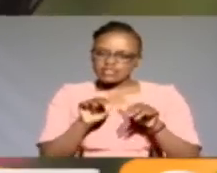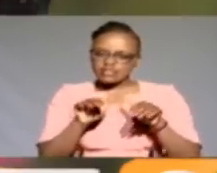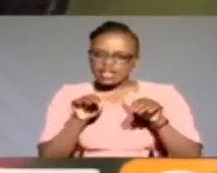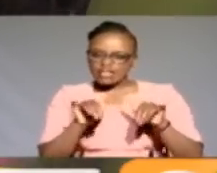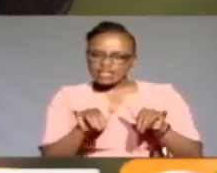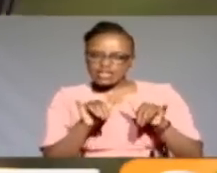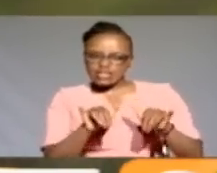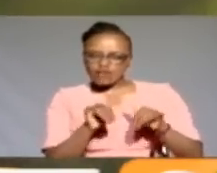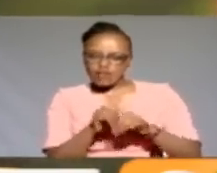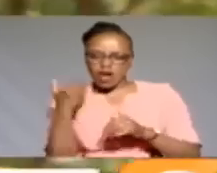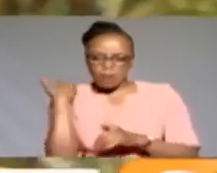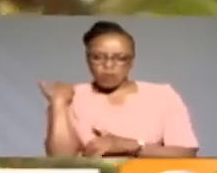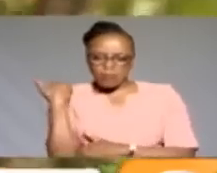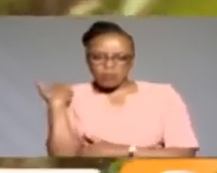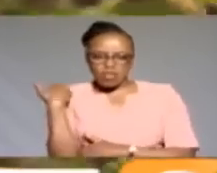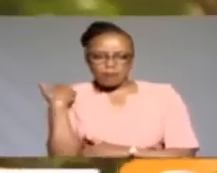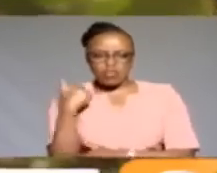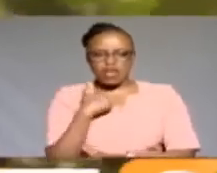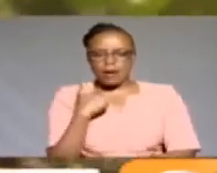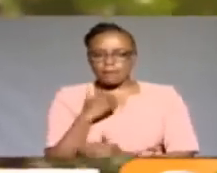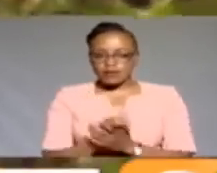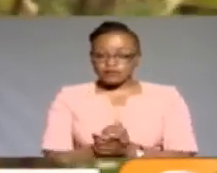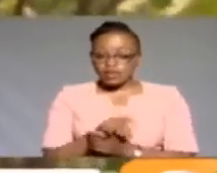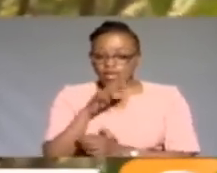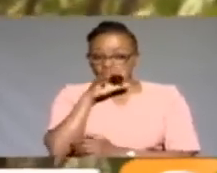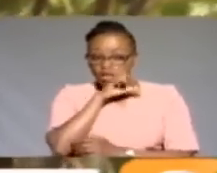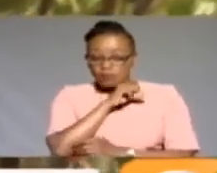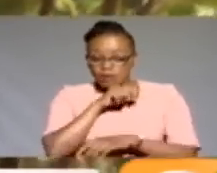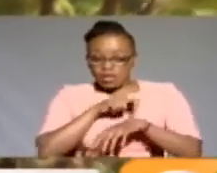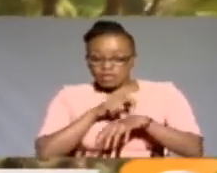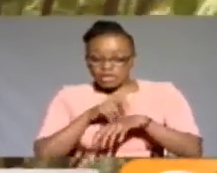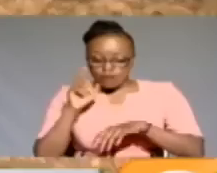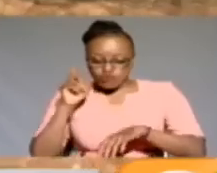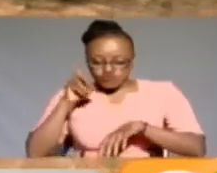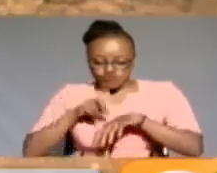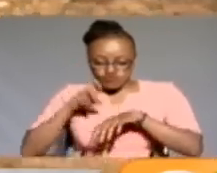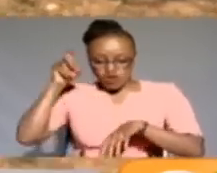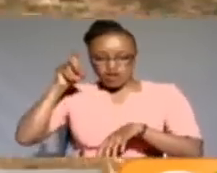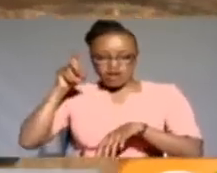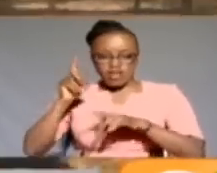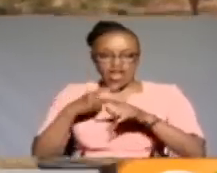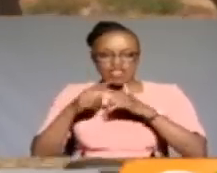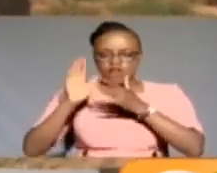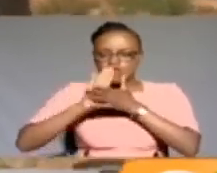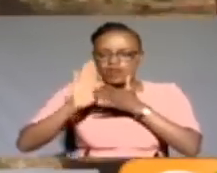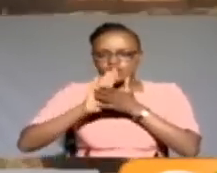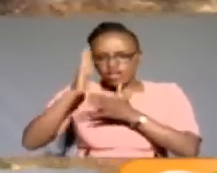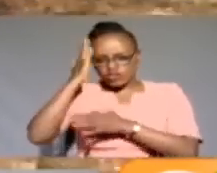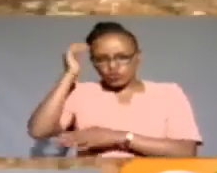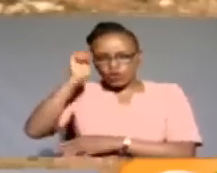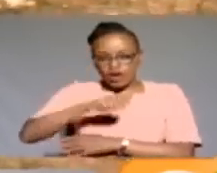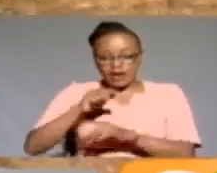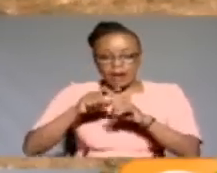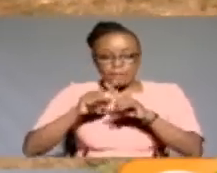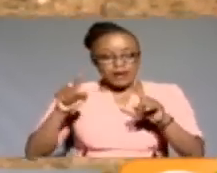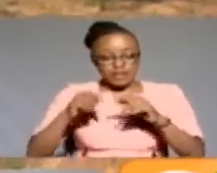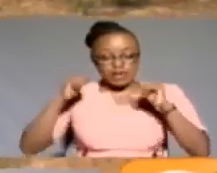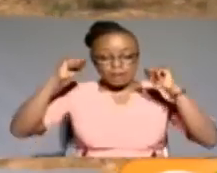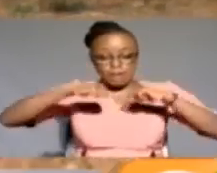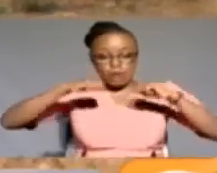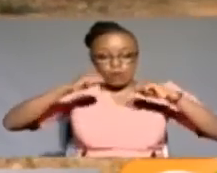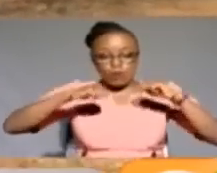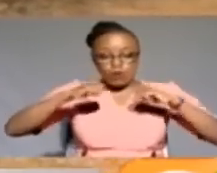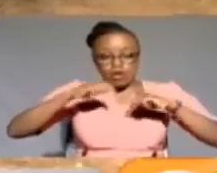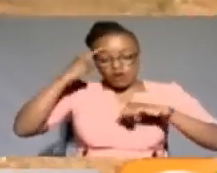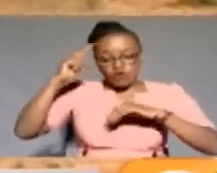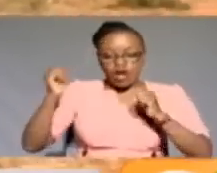ikiwa inanisumbua. It is assumed that when one is bitten by a snake, they would immediately know. However, it is possible for the